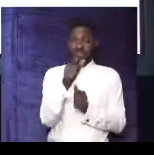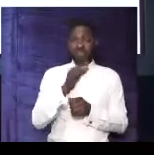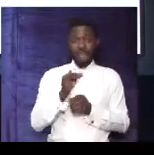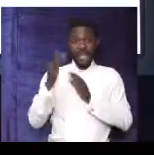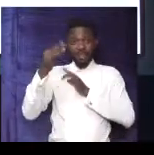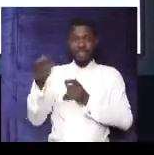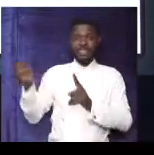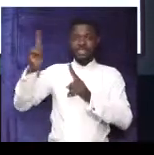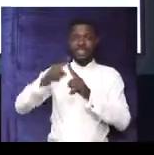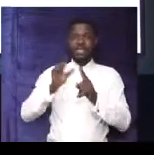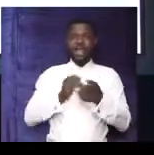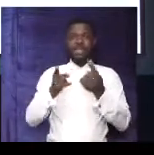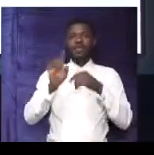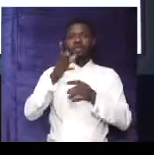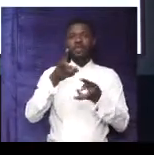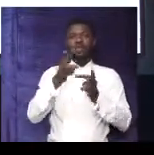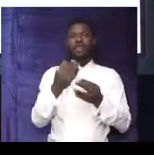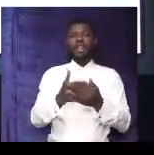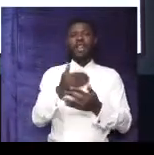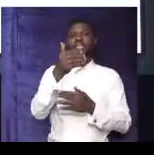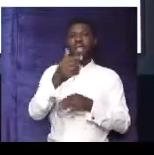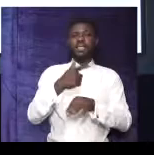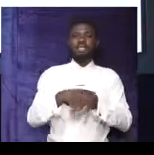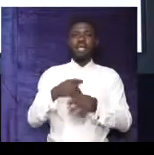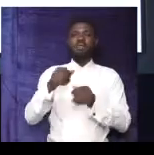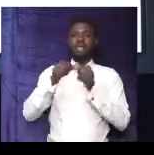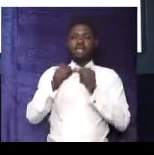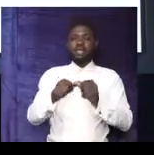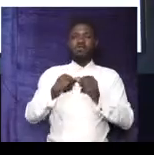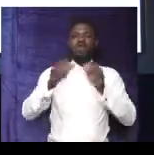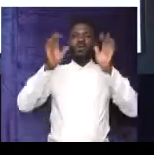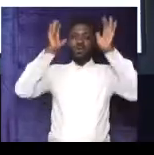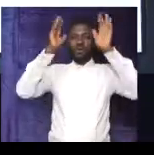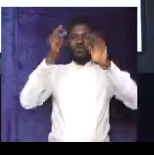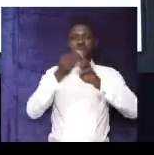interesting for you. Till I come your way next time, remain wonderful mathemagicians.